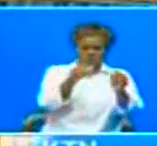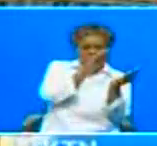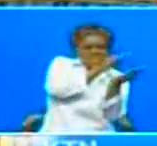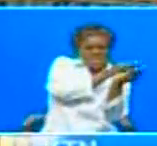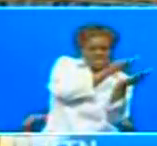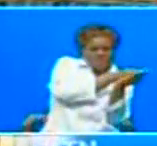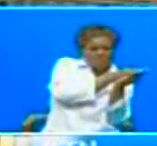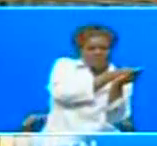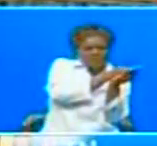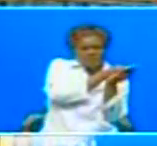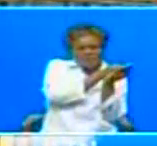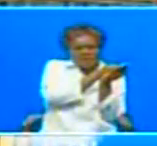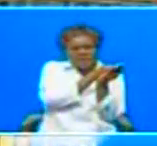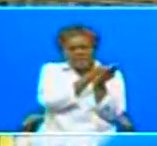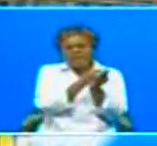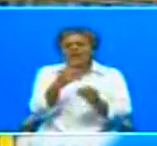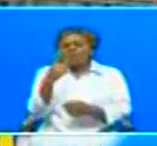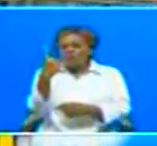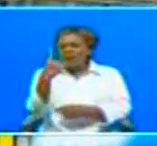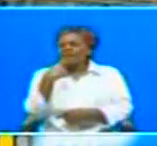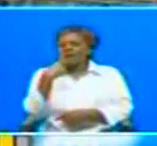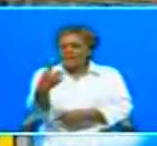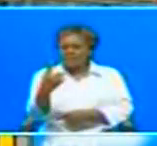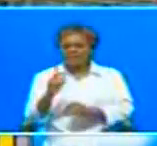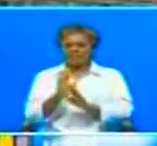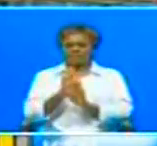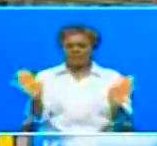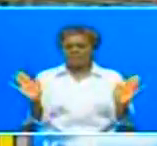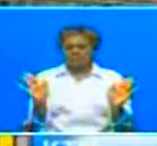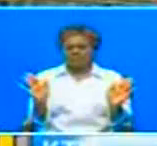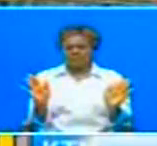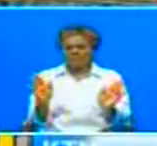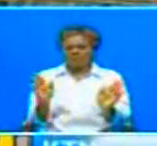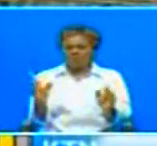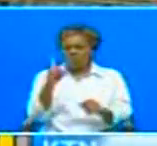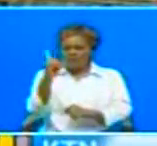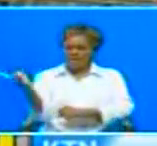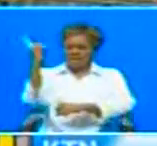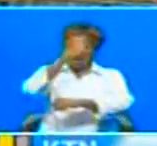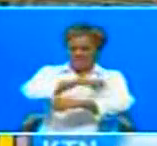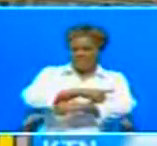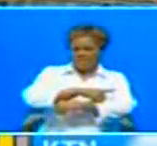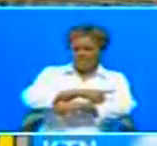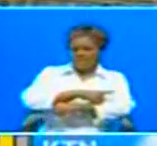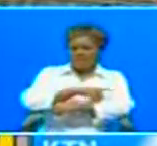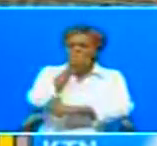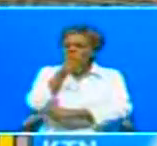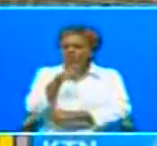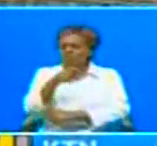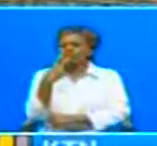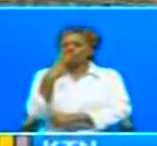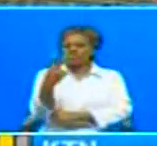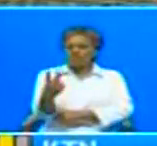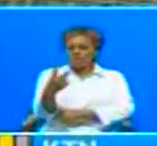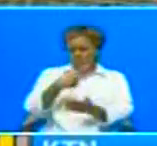incubation. Actually sells at only 100 shillings. That is for day-old birds. We sell 200 shillings